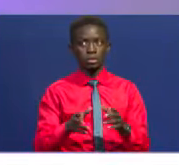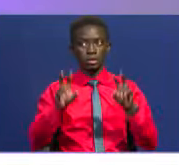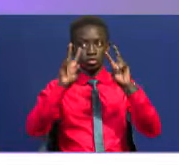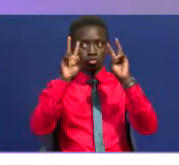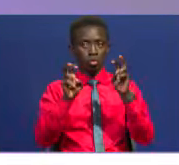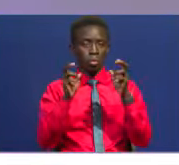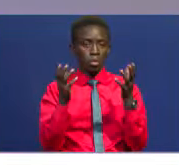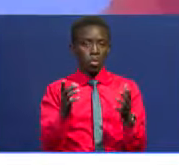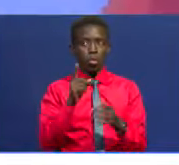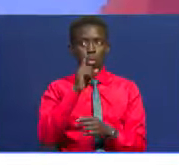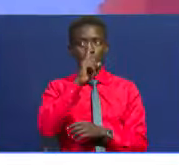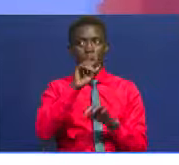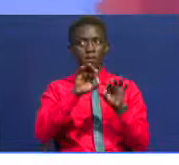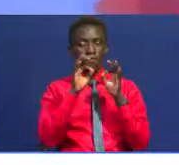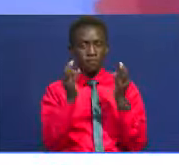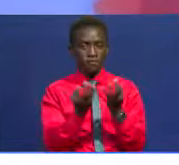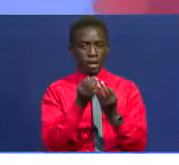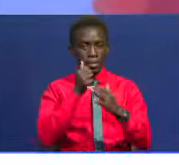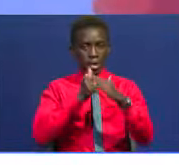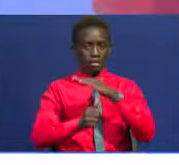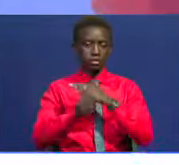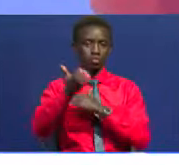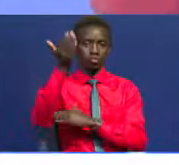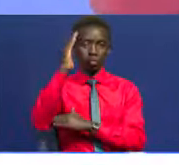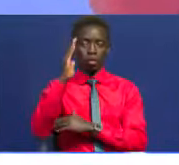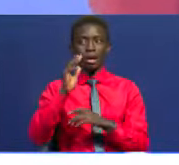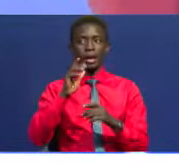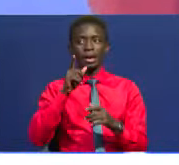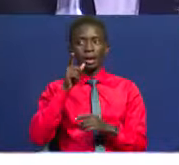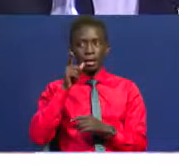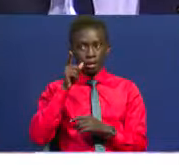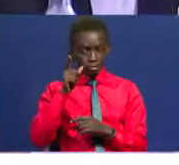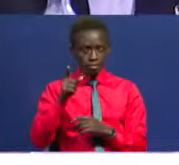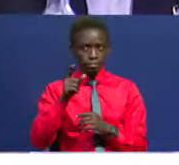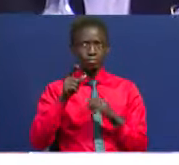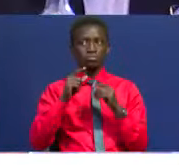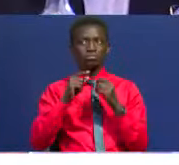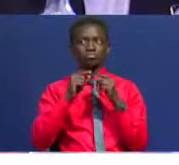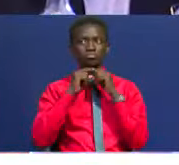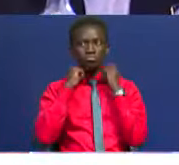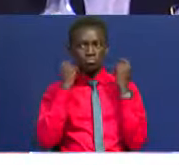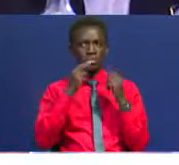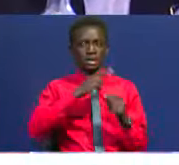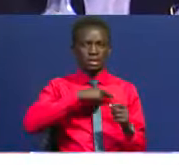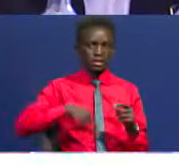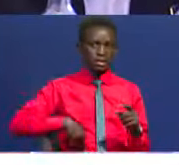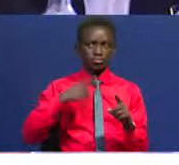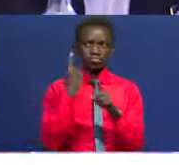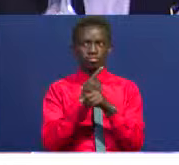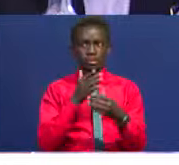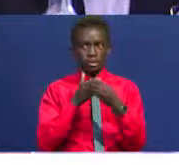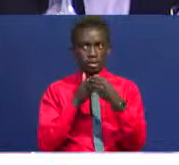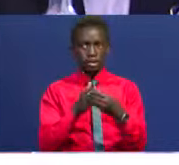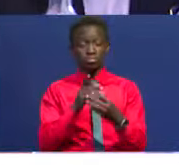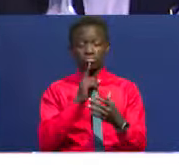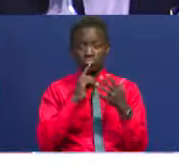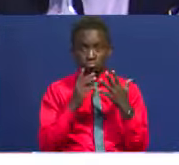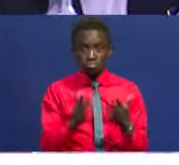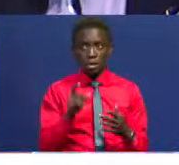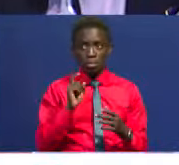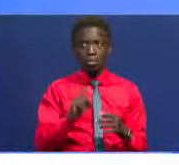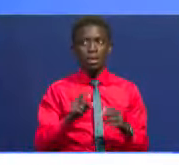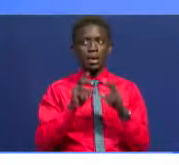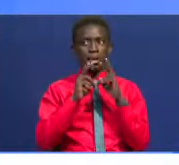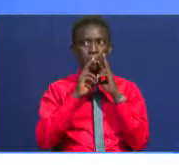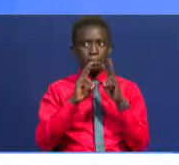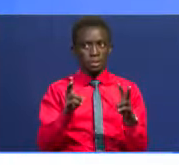Family Under God, the clergy called for love among all humanity, without which there would be no meaningful peace to spur